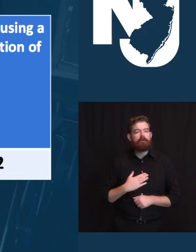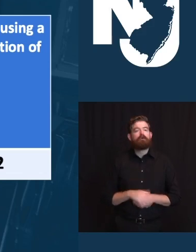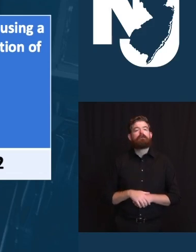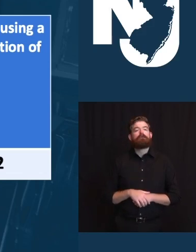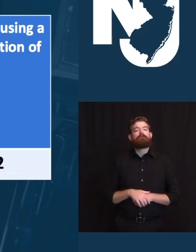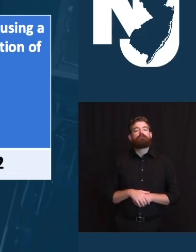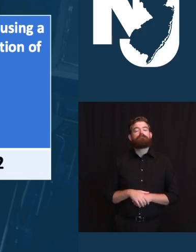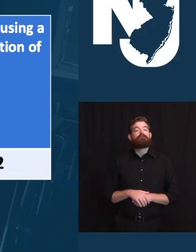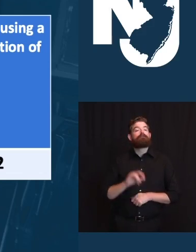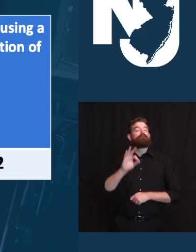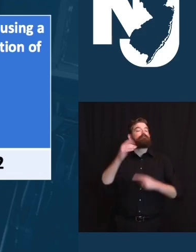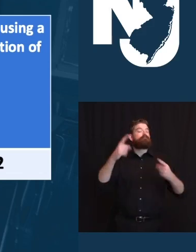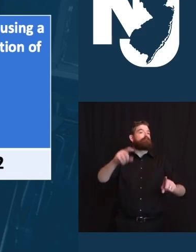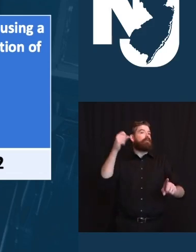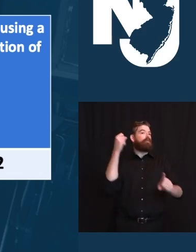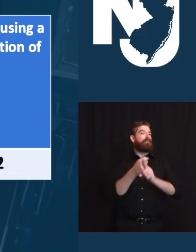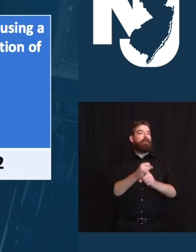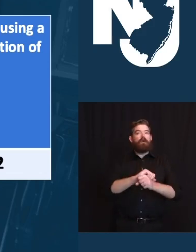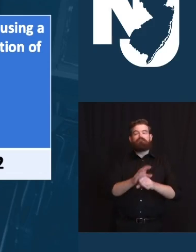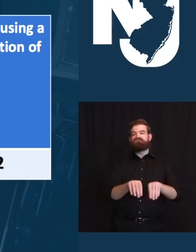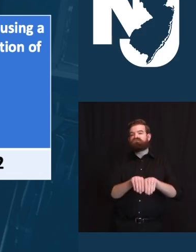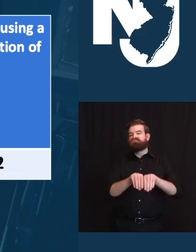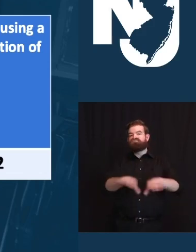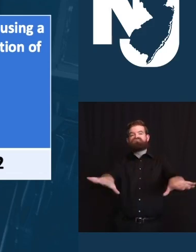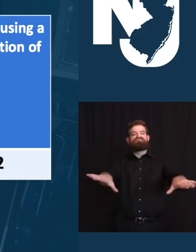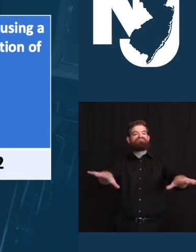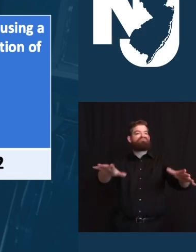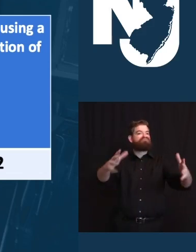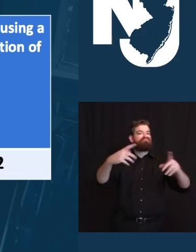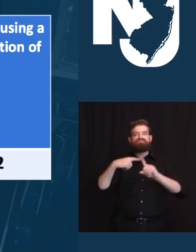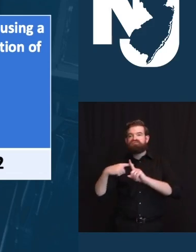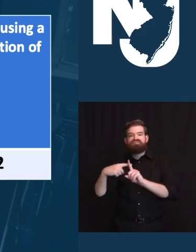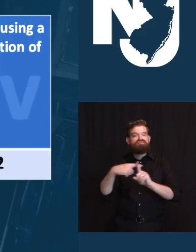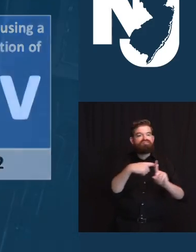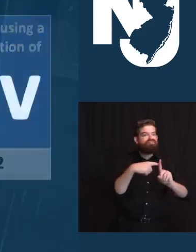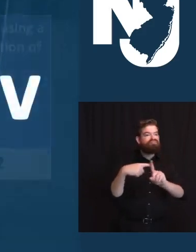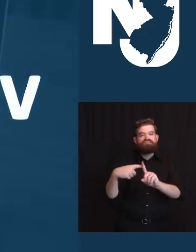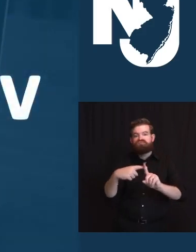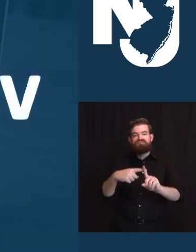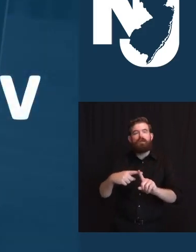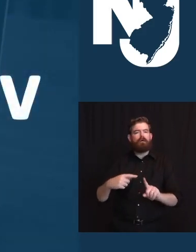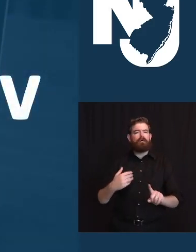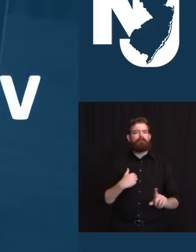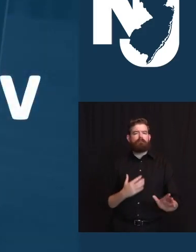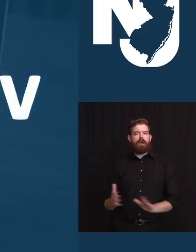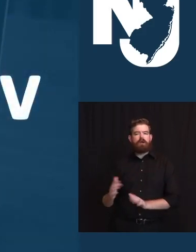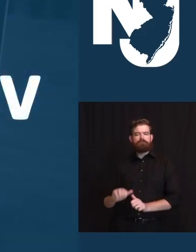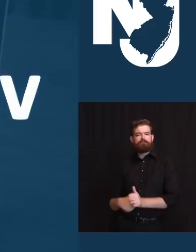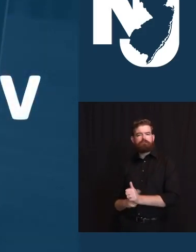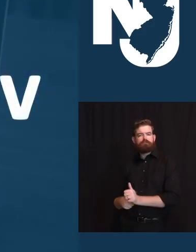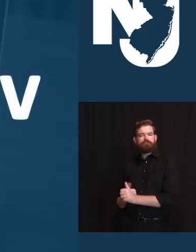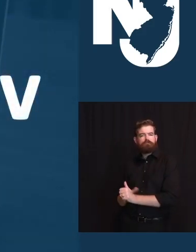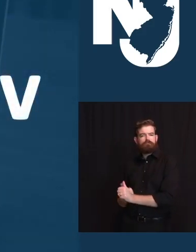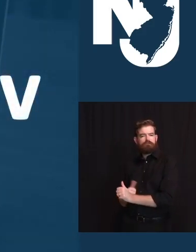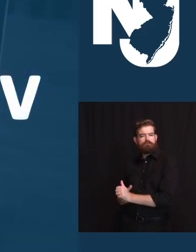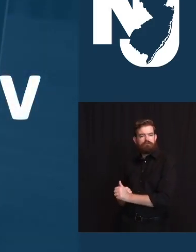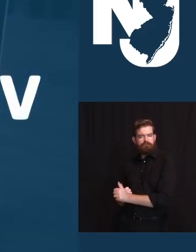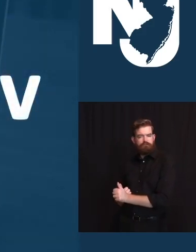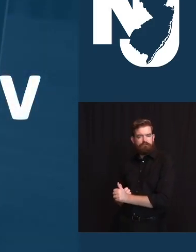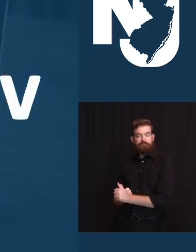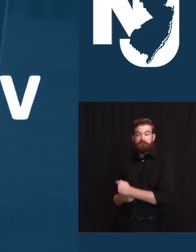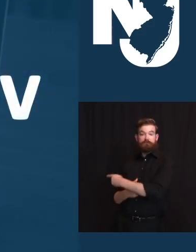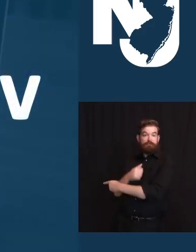positives, and Judy will go into that in some detail in a bit. Again, switching gears, I want to highlight the news yesterday from the Office of Attorney